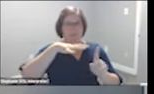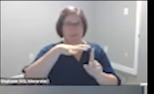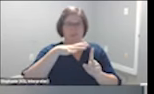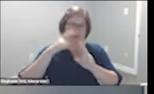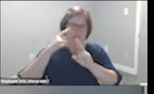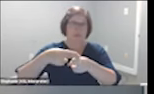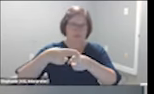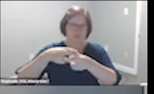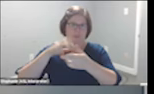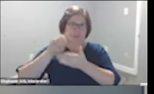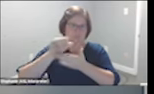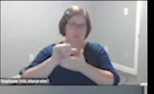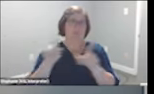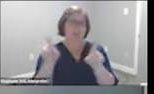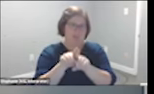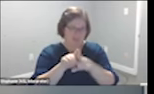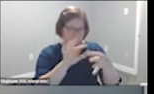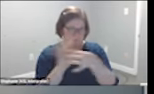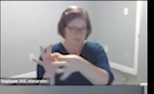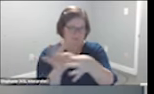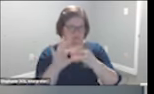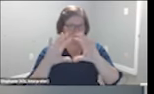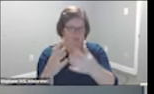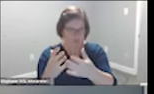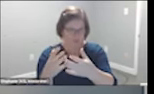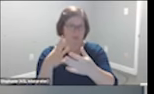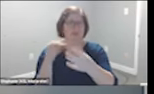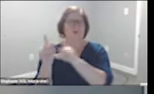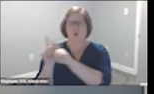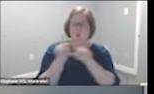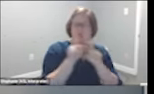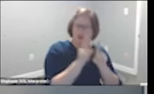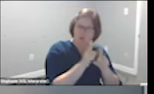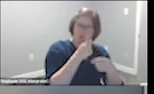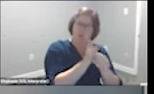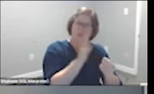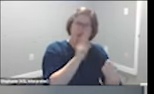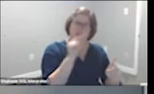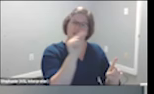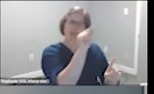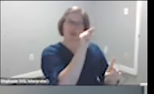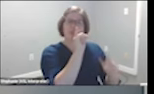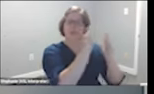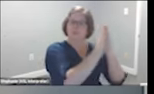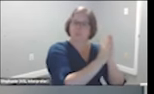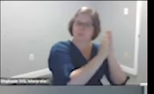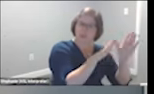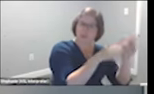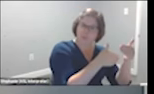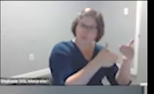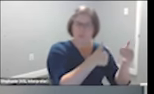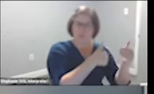the community unifier, but also make sure that these other spaces like the prayer room or the breastfeeding